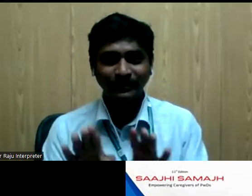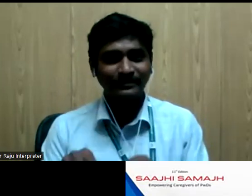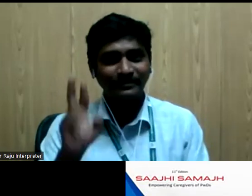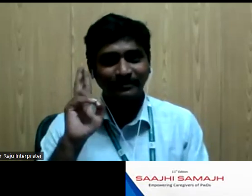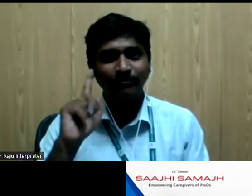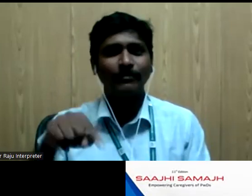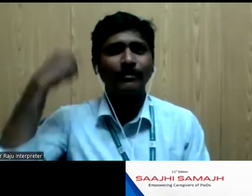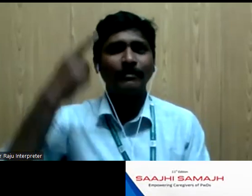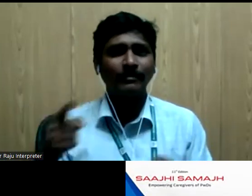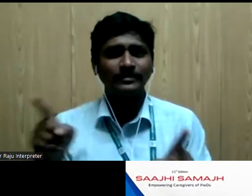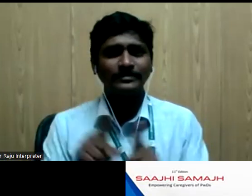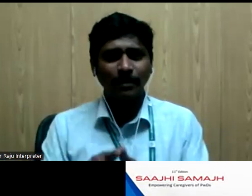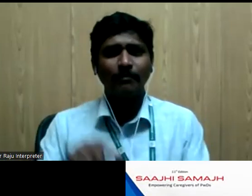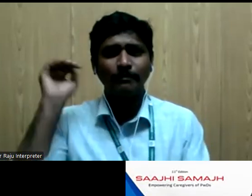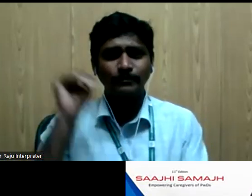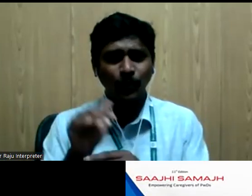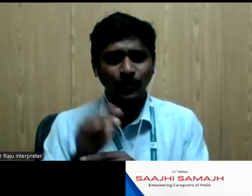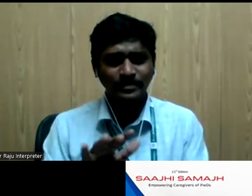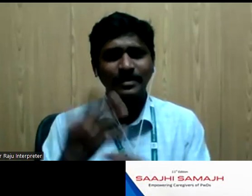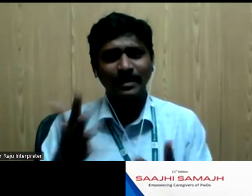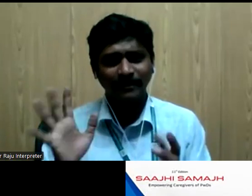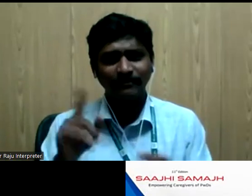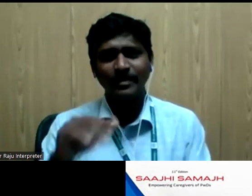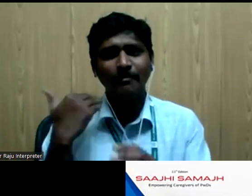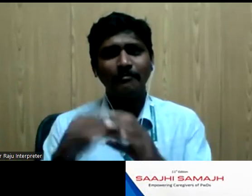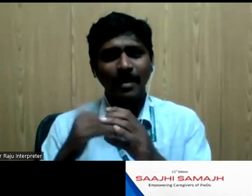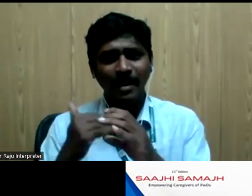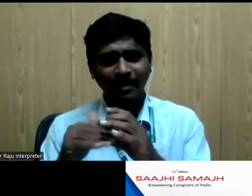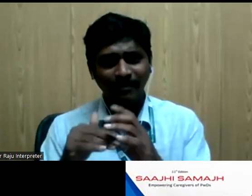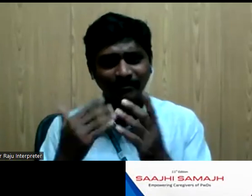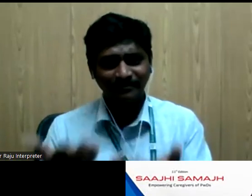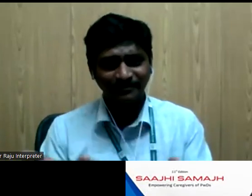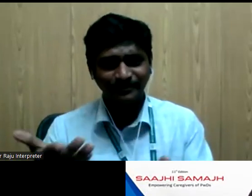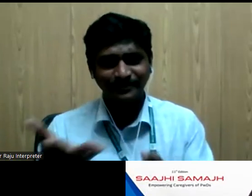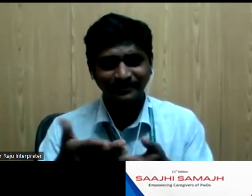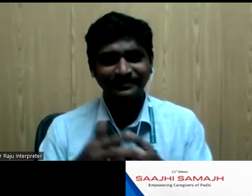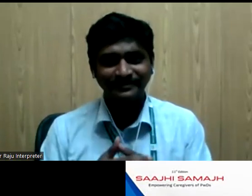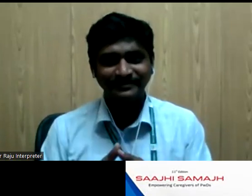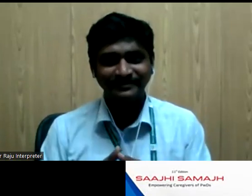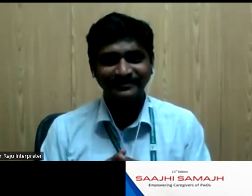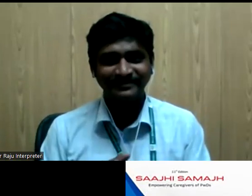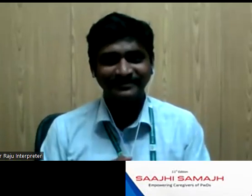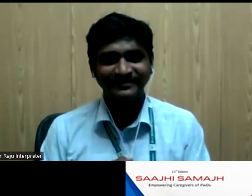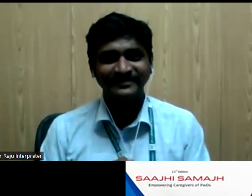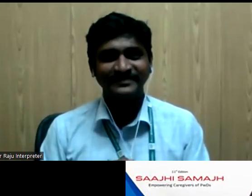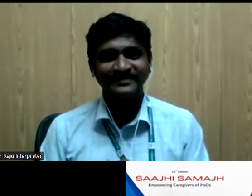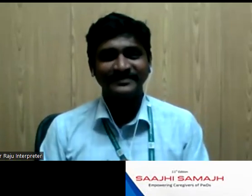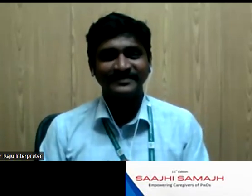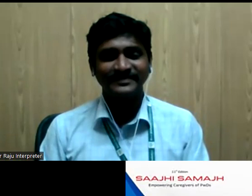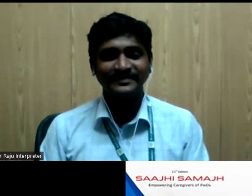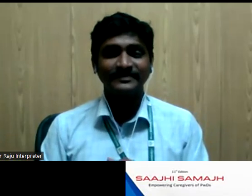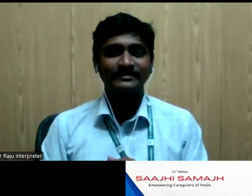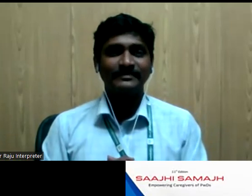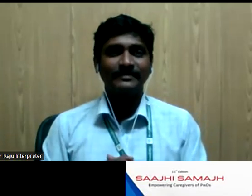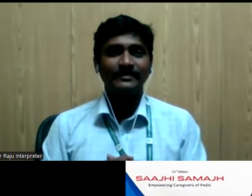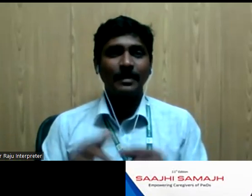can always post questions or through email. I would now want to invite Mr. Praveen